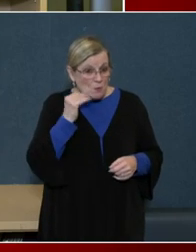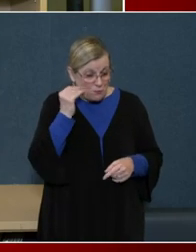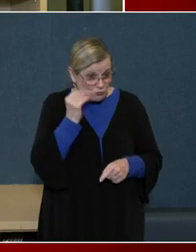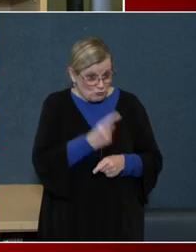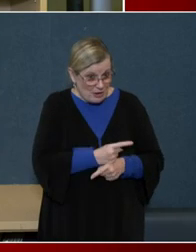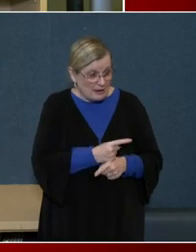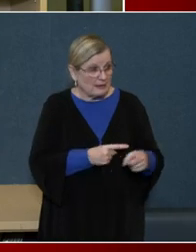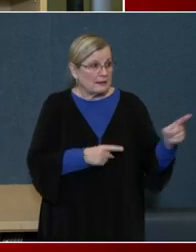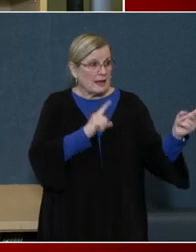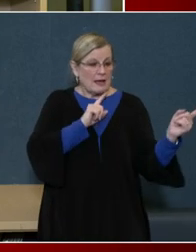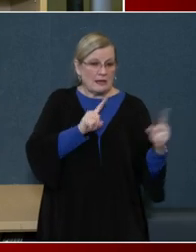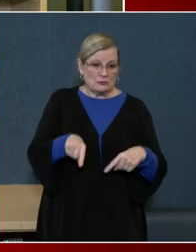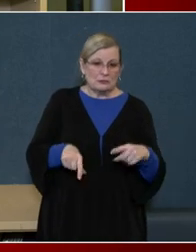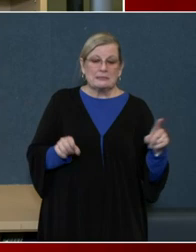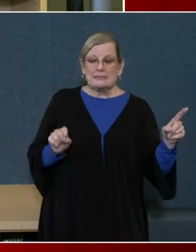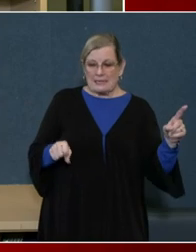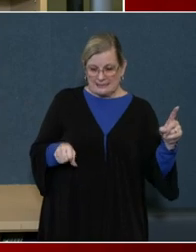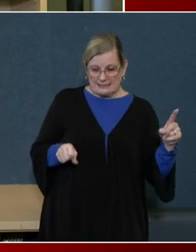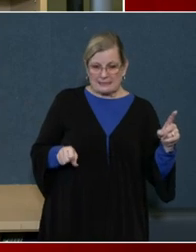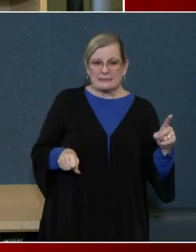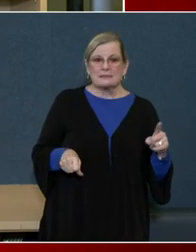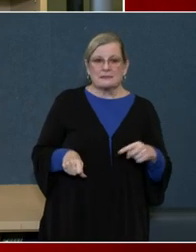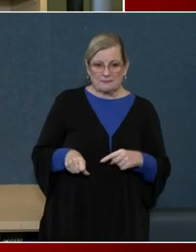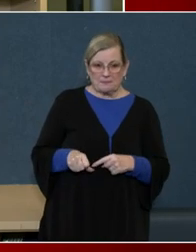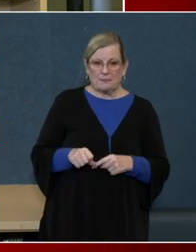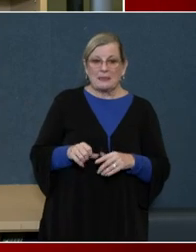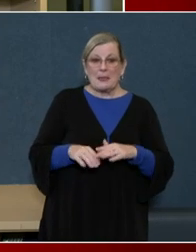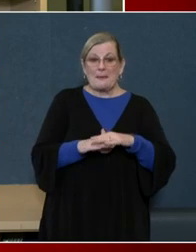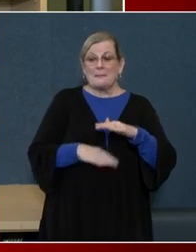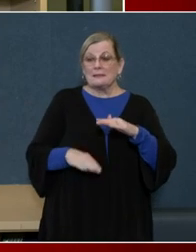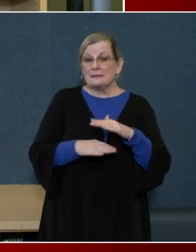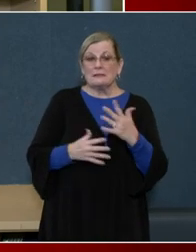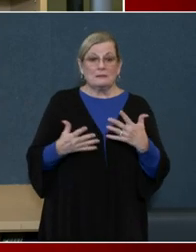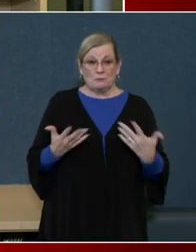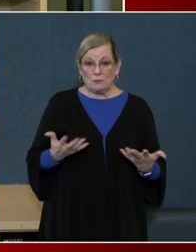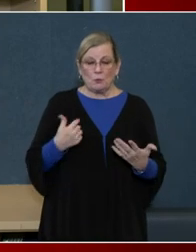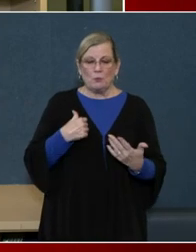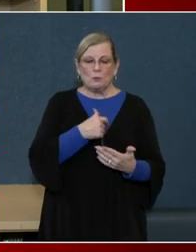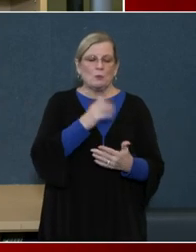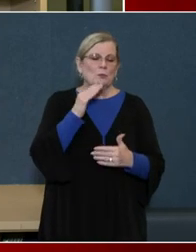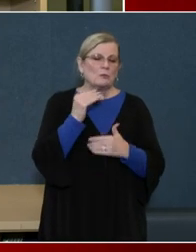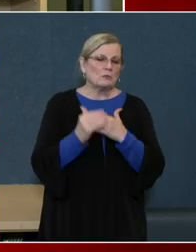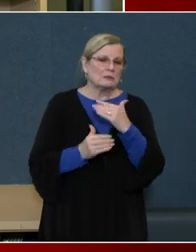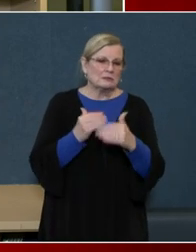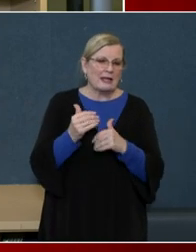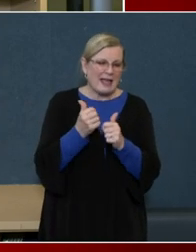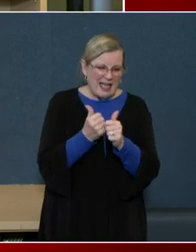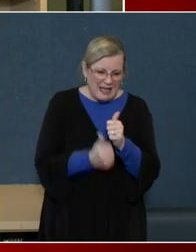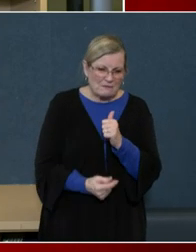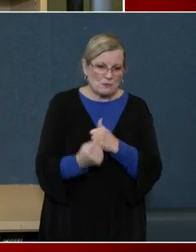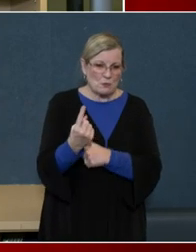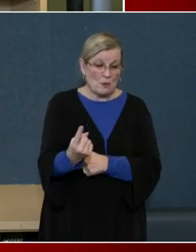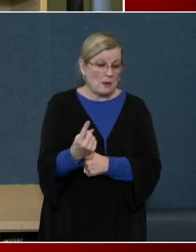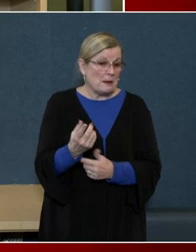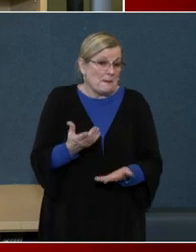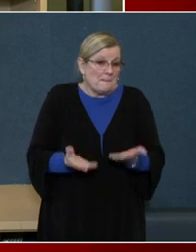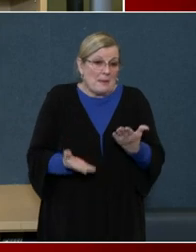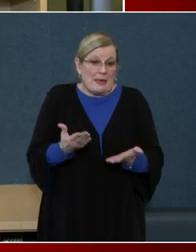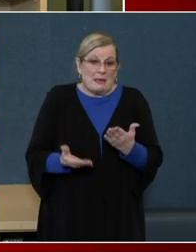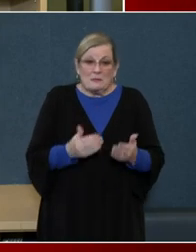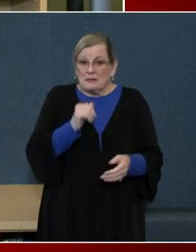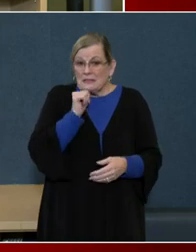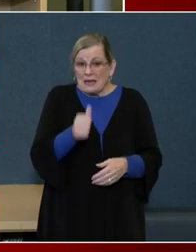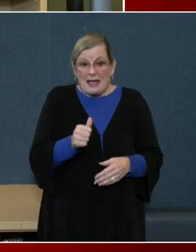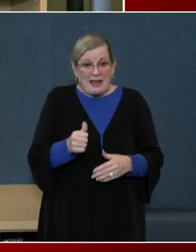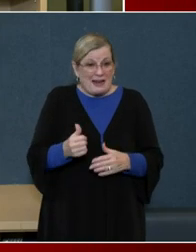but there's essentially in the lottery process, you may not receive a offer for